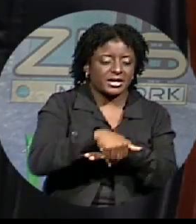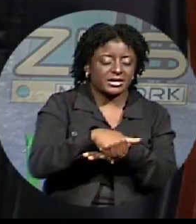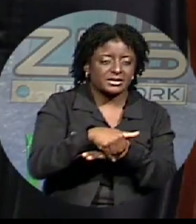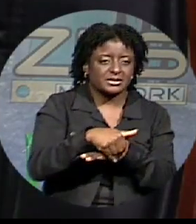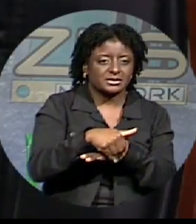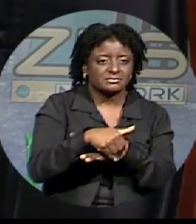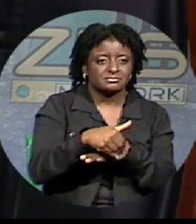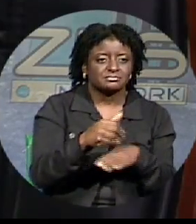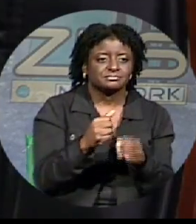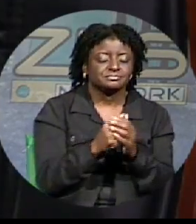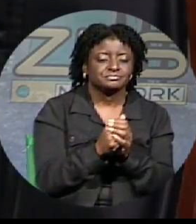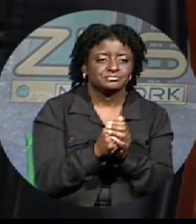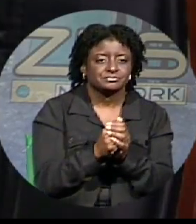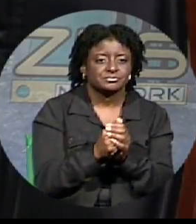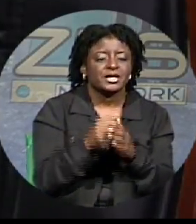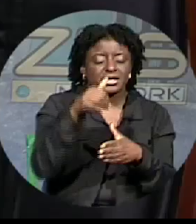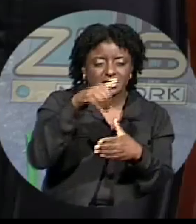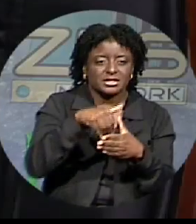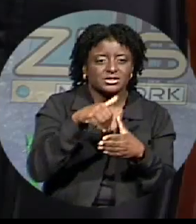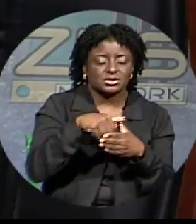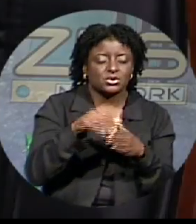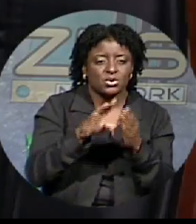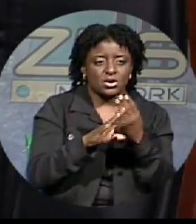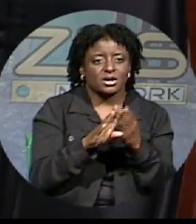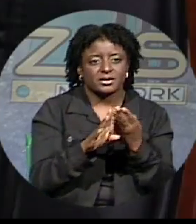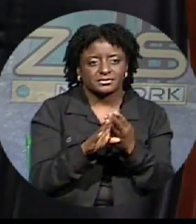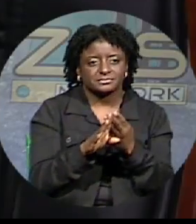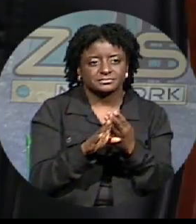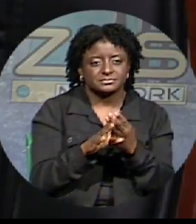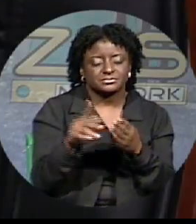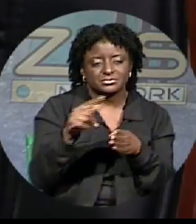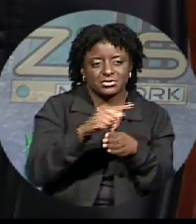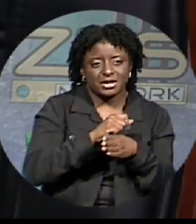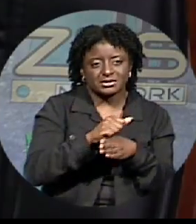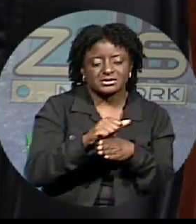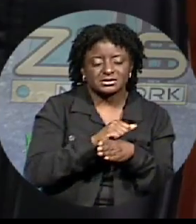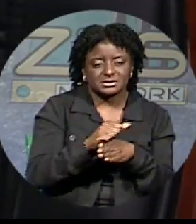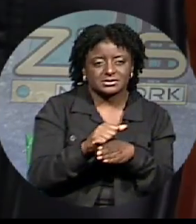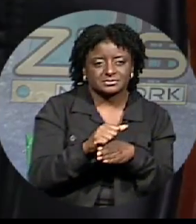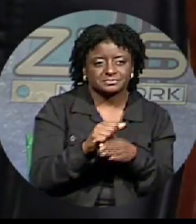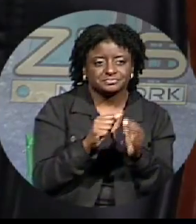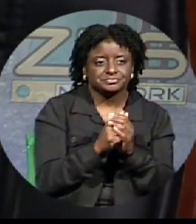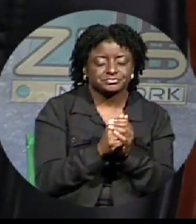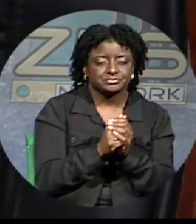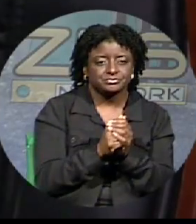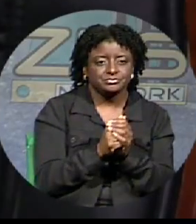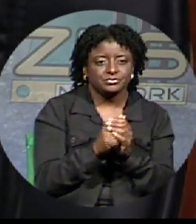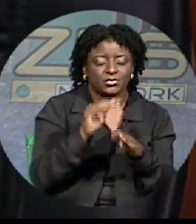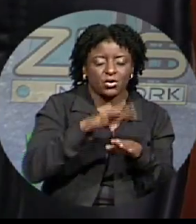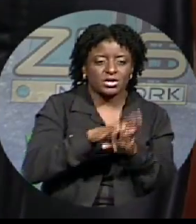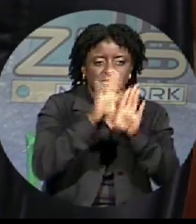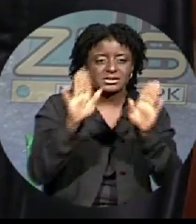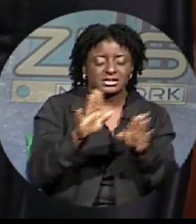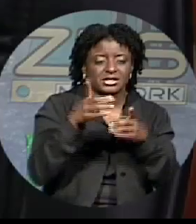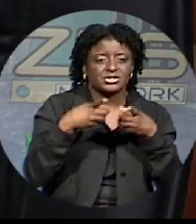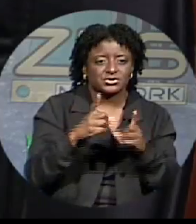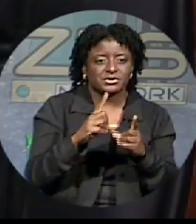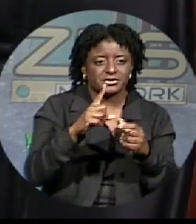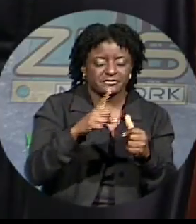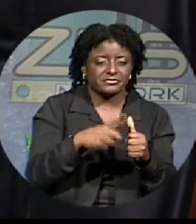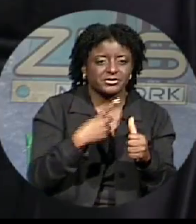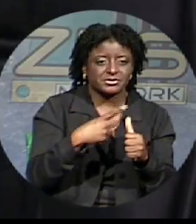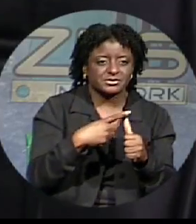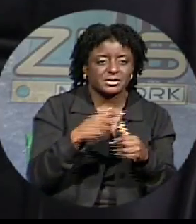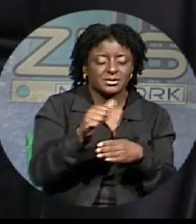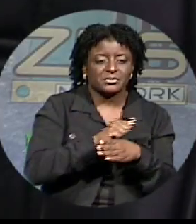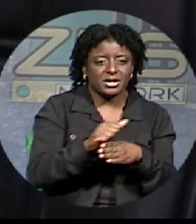high 80s in the indoor. And as I asked Titus on Sunday during our first practice, I said, "Is it